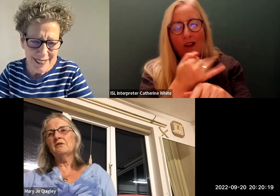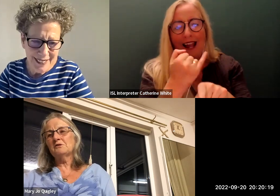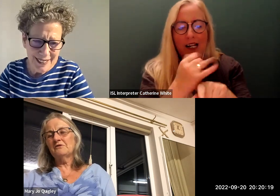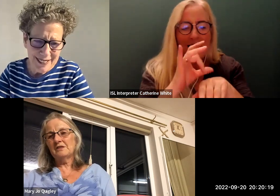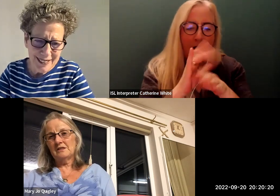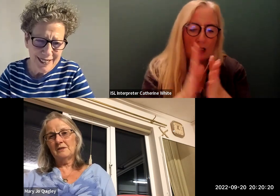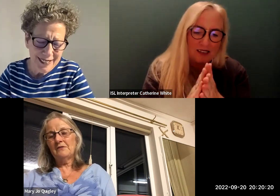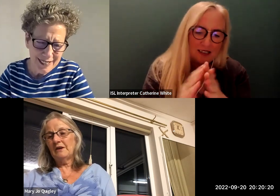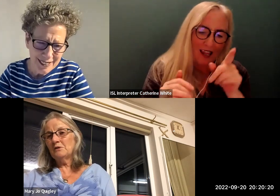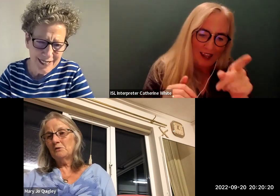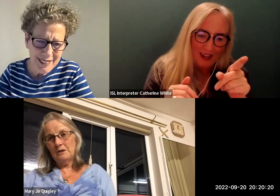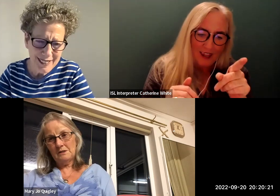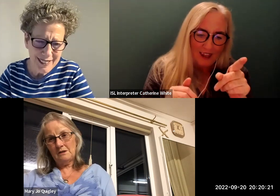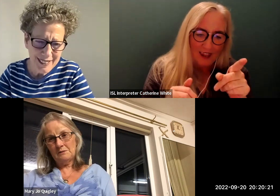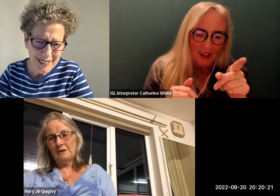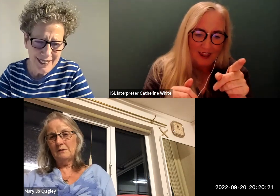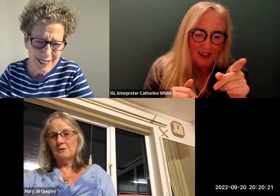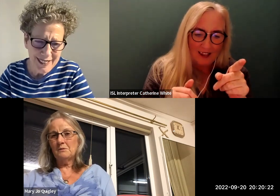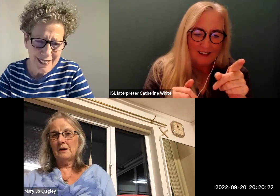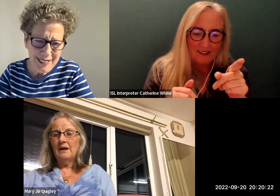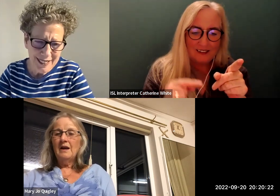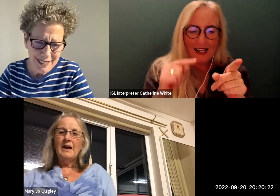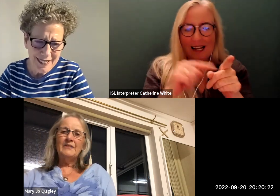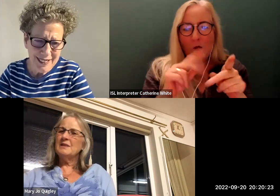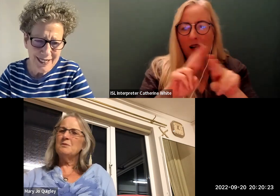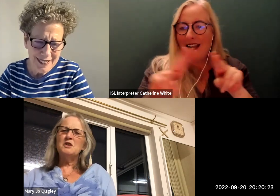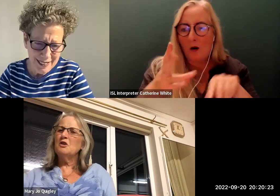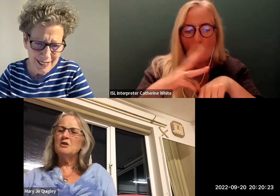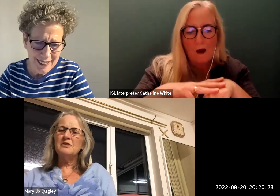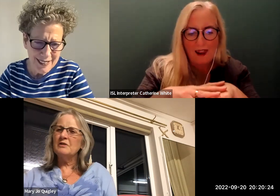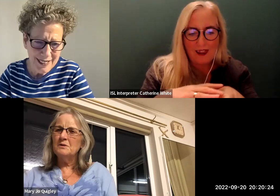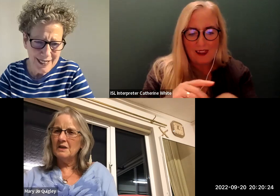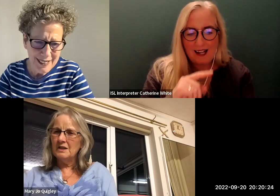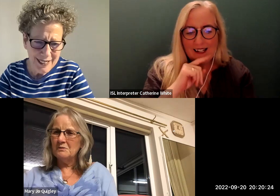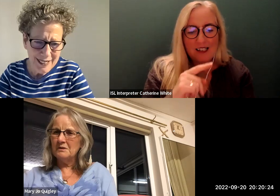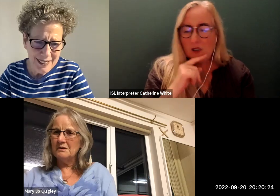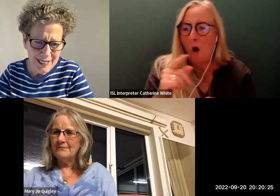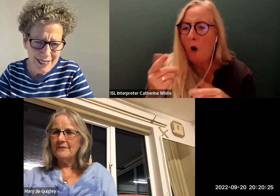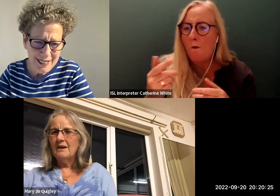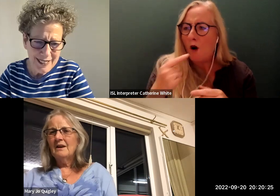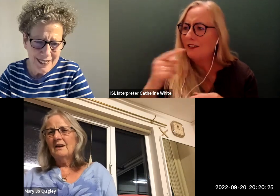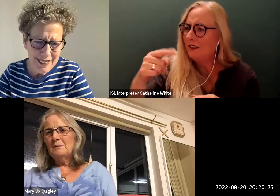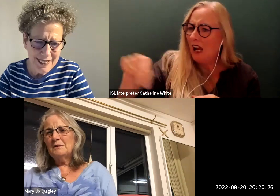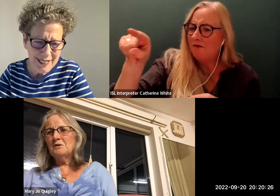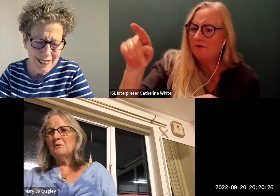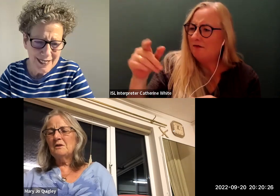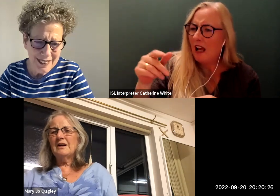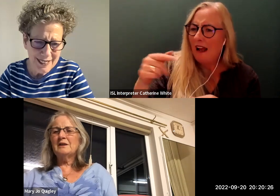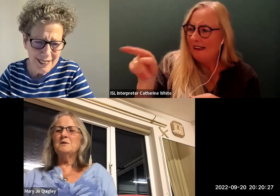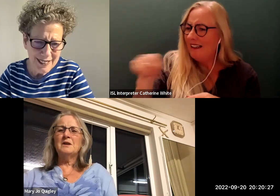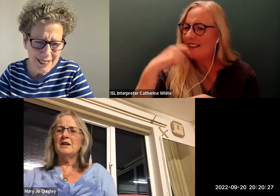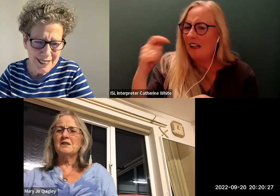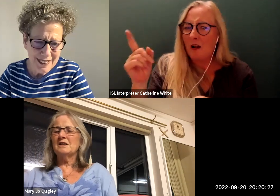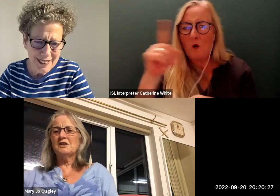would have loved to have visited him if I had known he was in hospital and he was unwell. And they said, but you couldn't have communicated with him. But, you know,